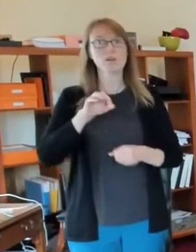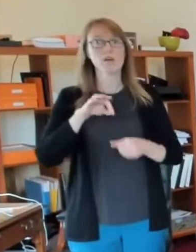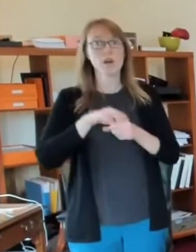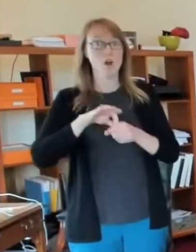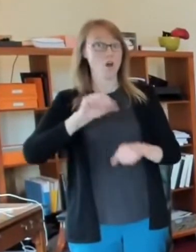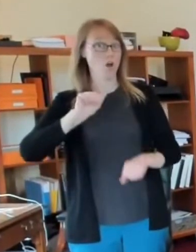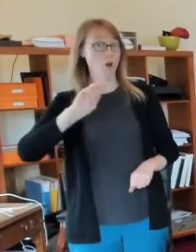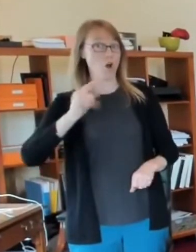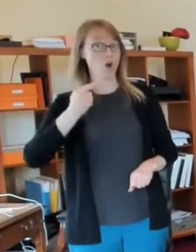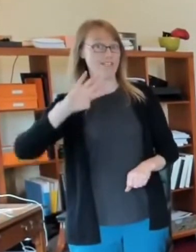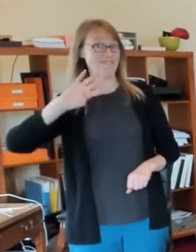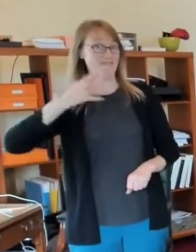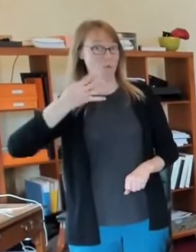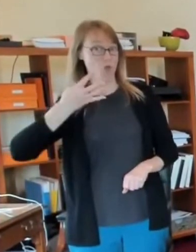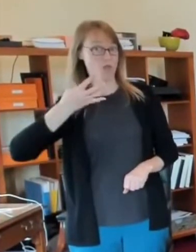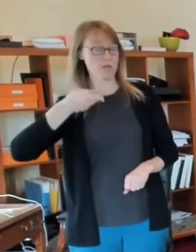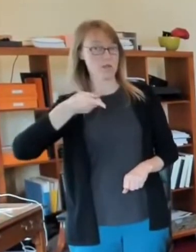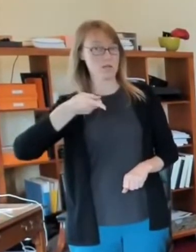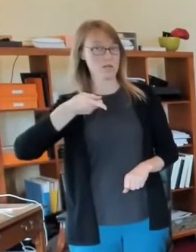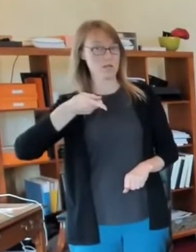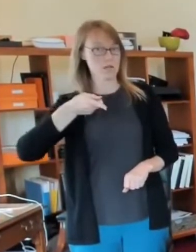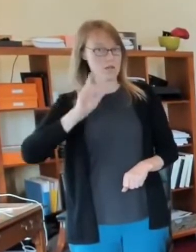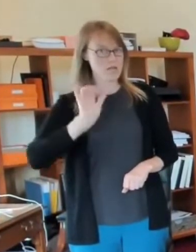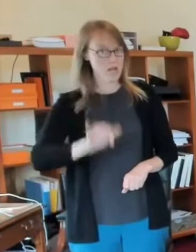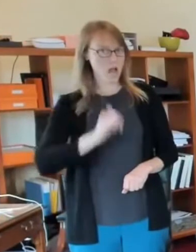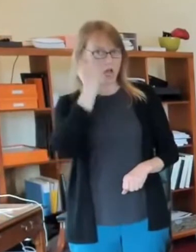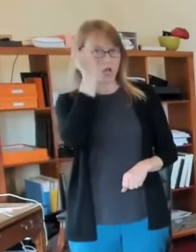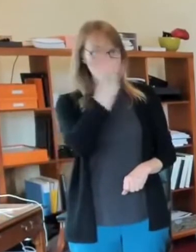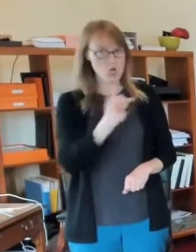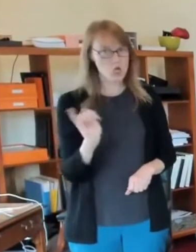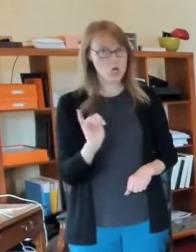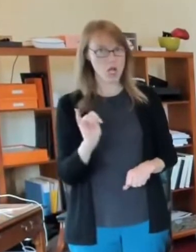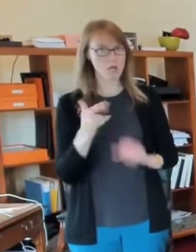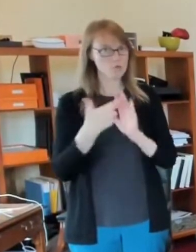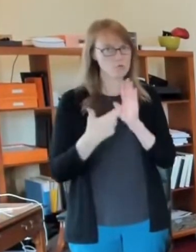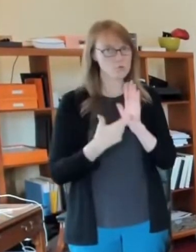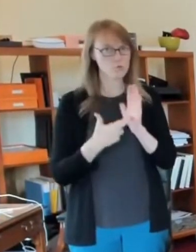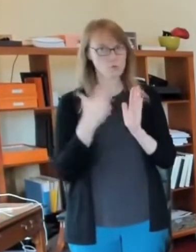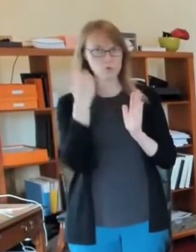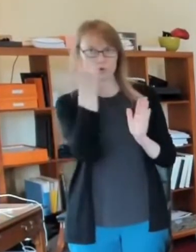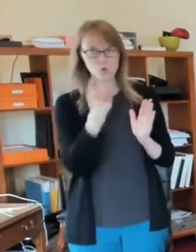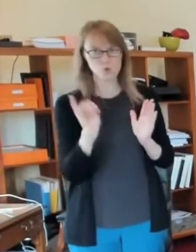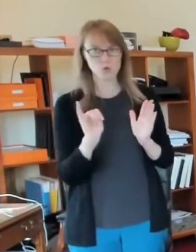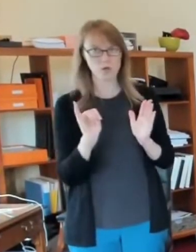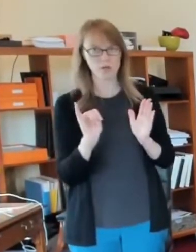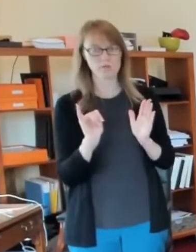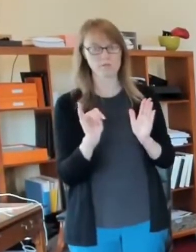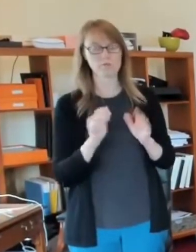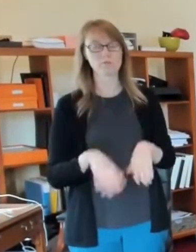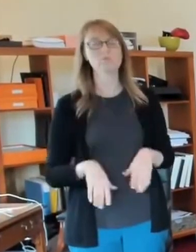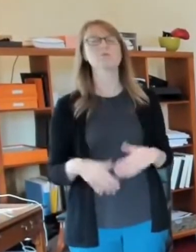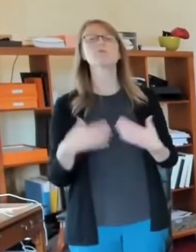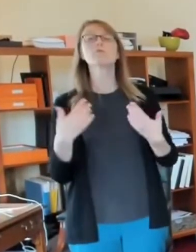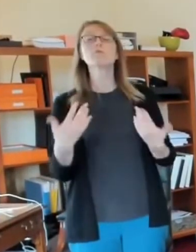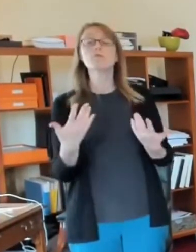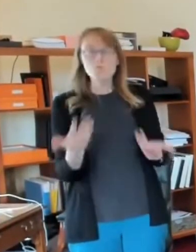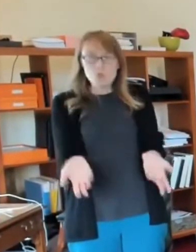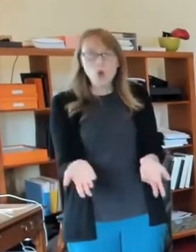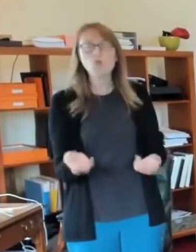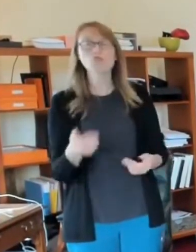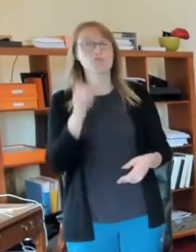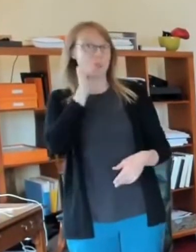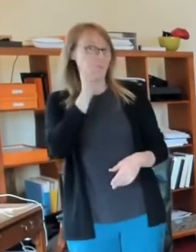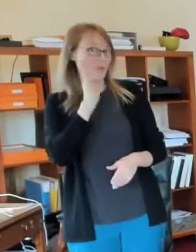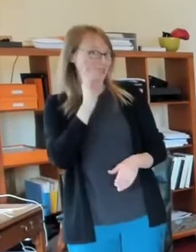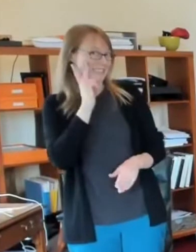will all cover that tomorrow so that it can be available to everybody. But essentially, it's a demonstration of, so what happens when you walk through